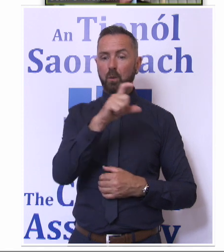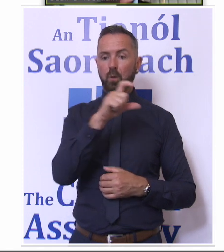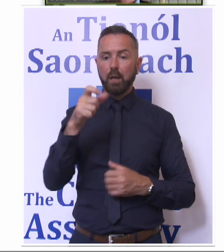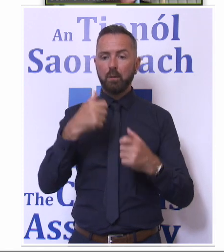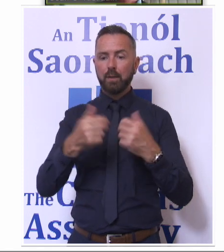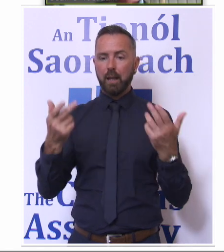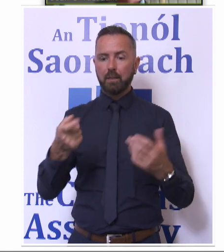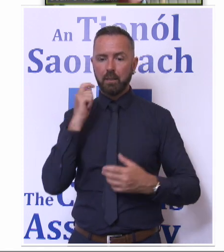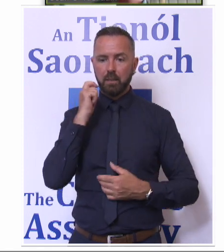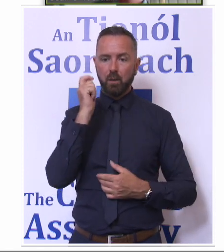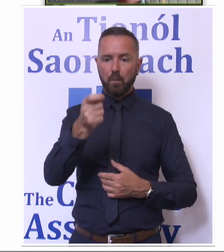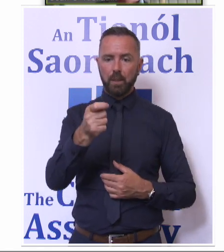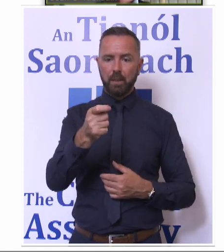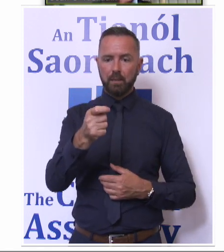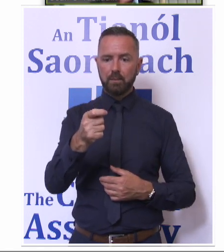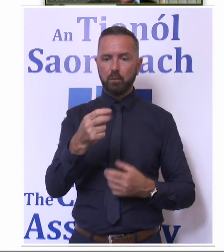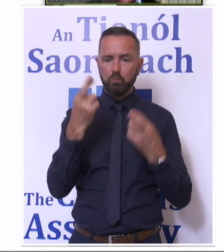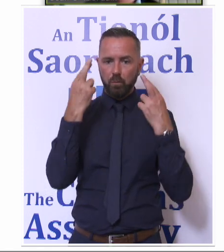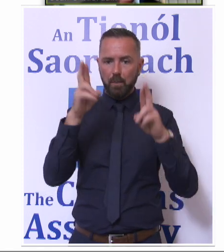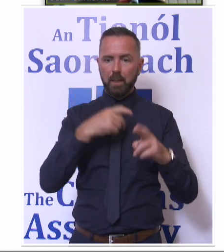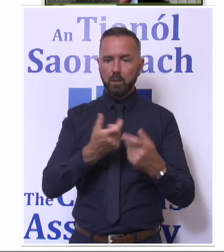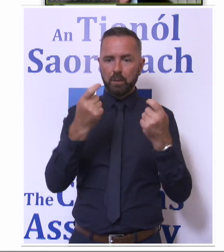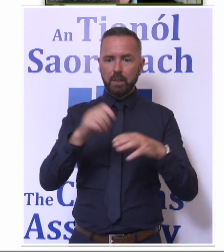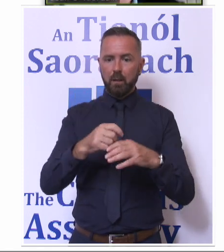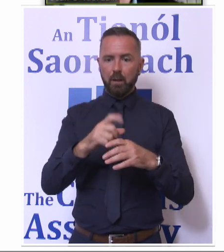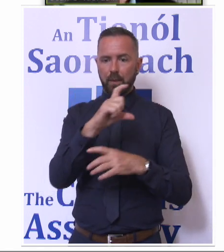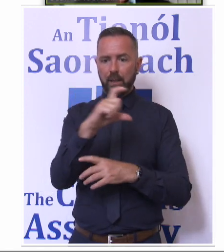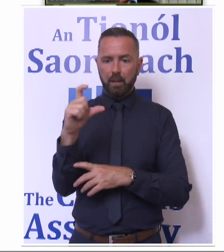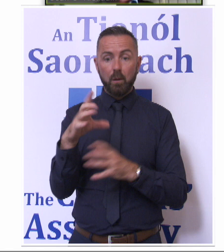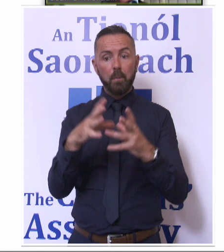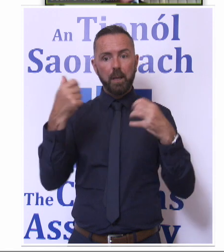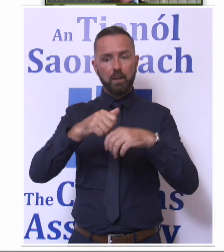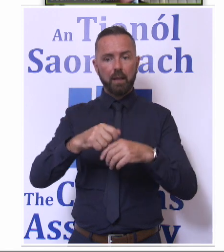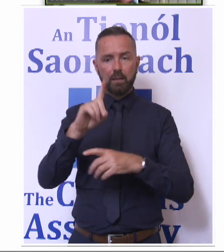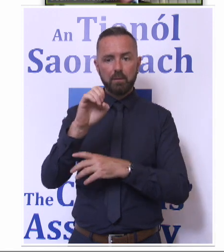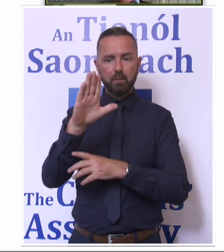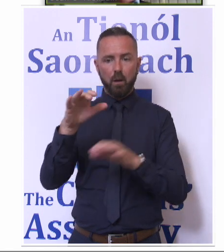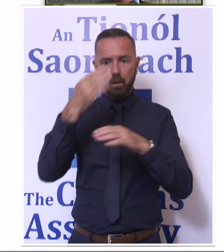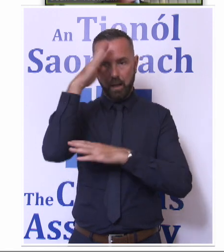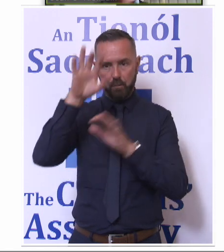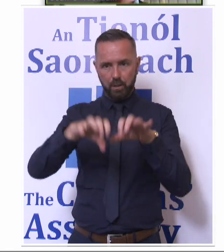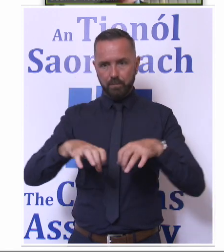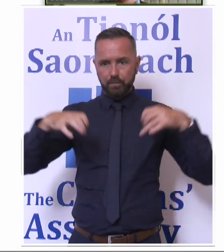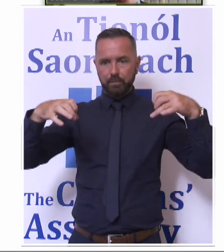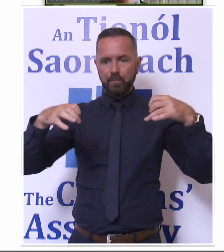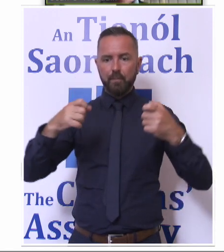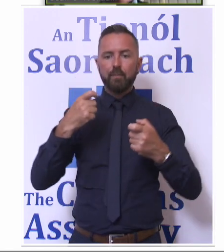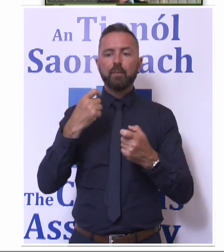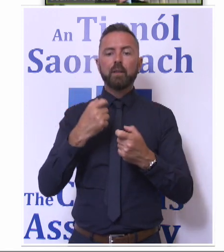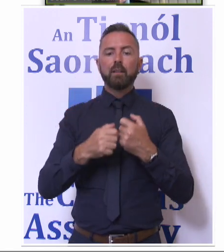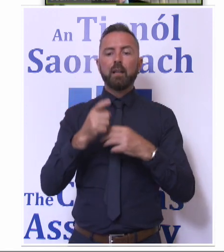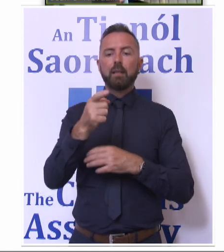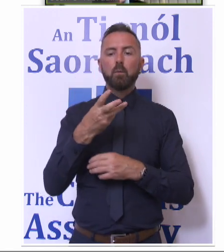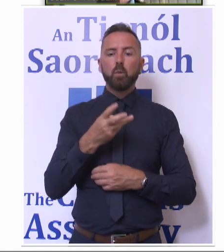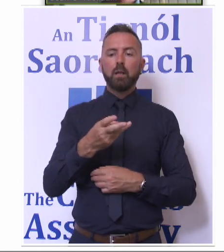nominate representatives to sit on the City of Paris Council, which by the way is bigger than Dáil Éireann, and they then in turn nominate the Mayor